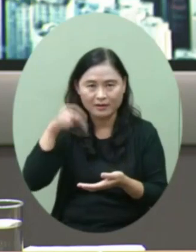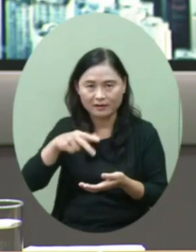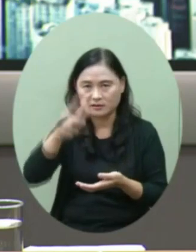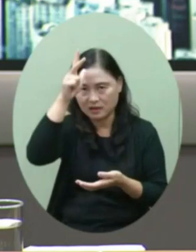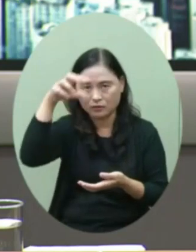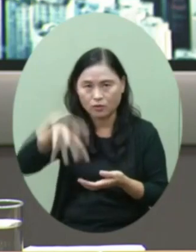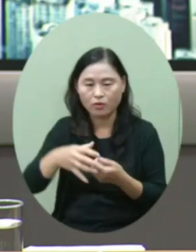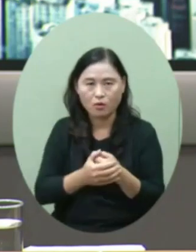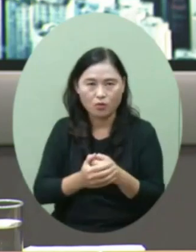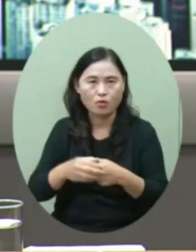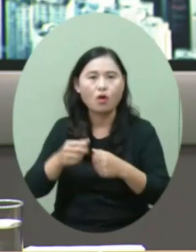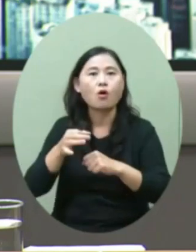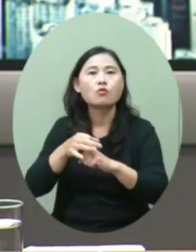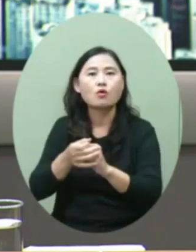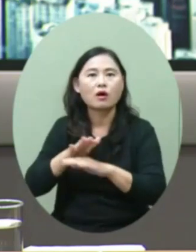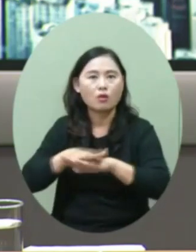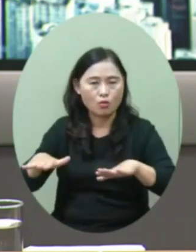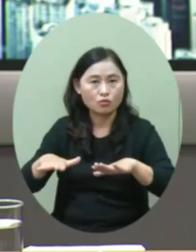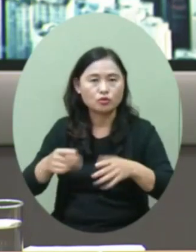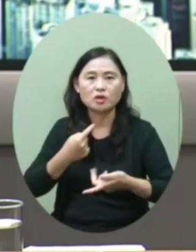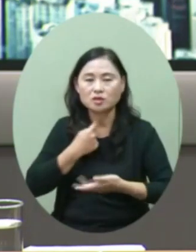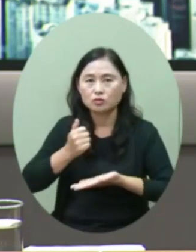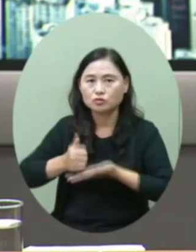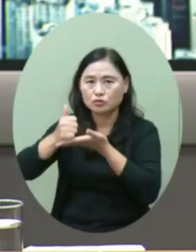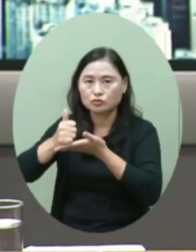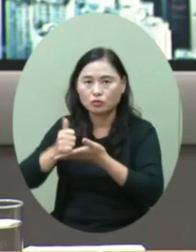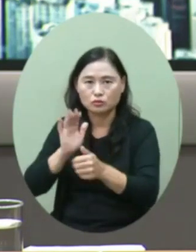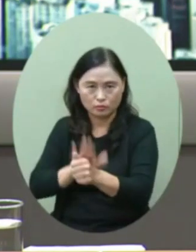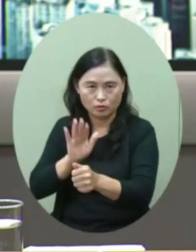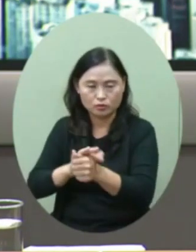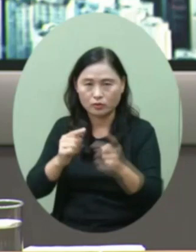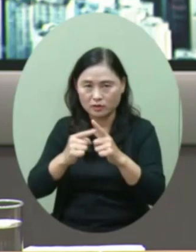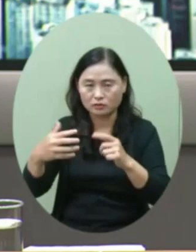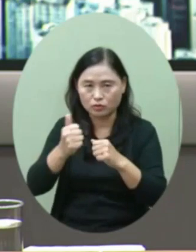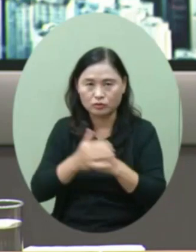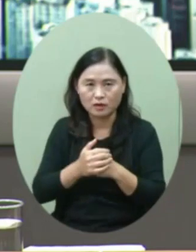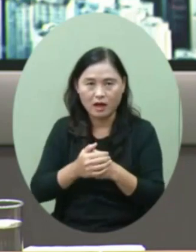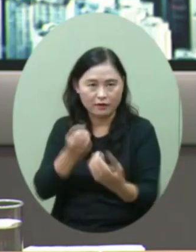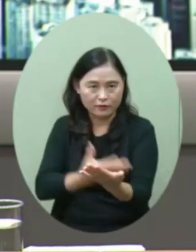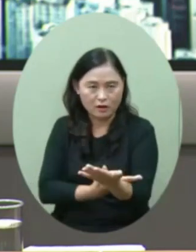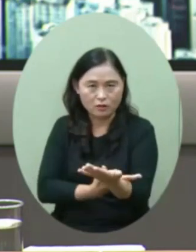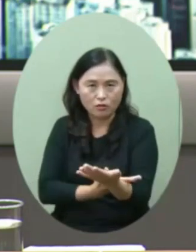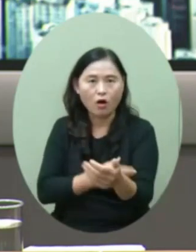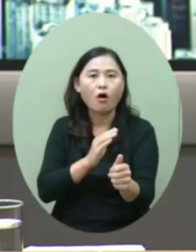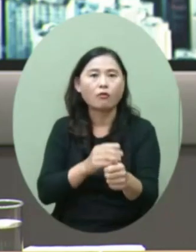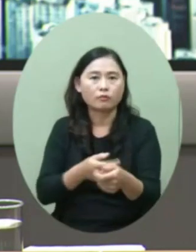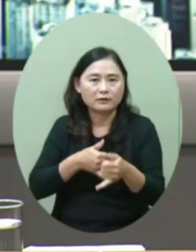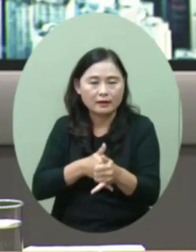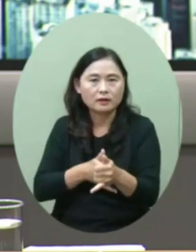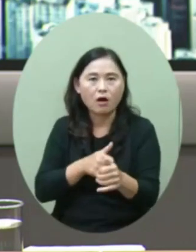that human rights shall be respected and protected in safeguarding national security in the Hong Kong